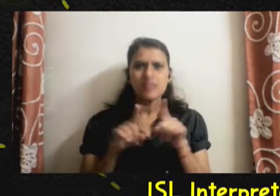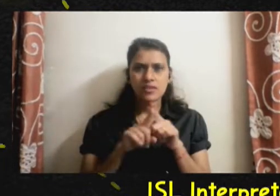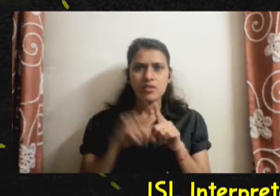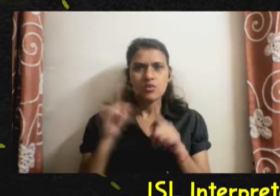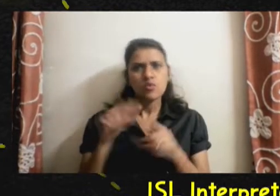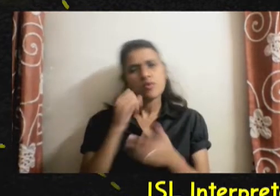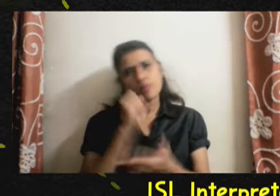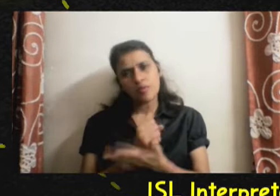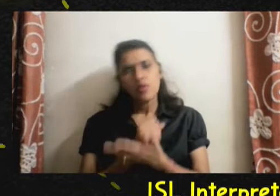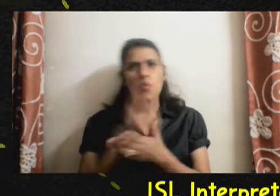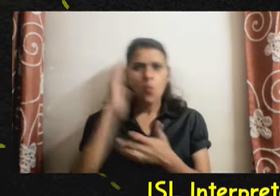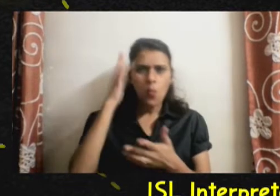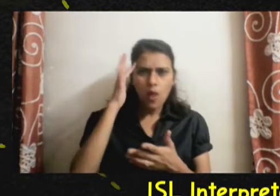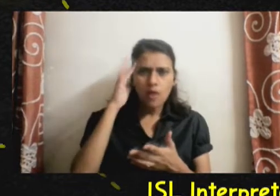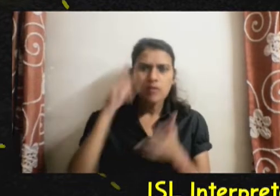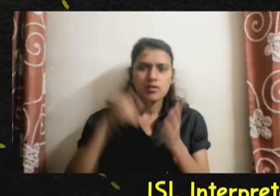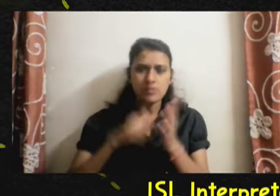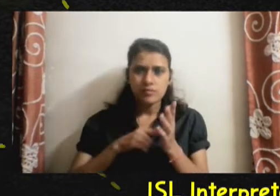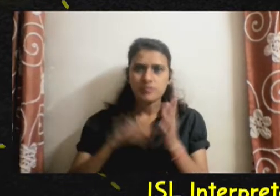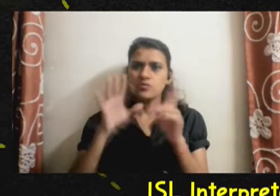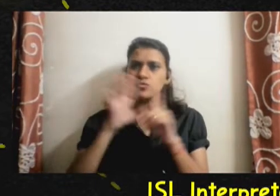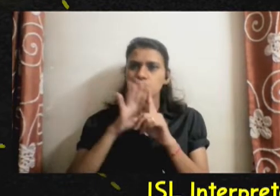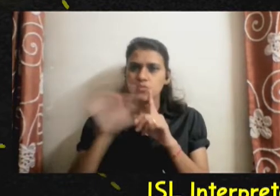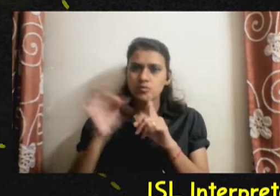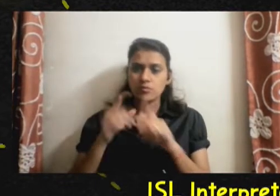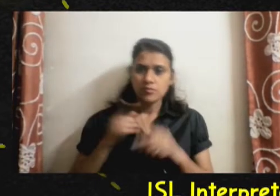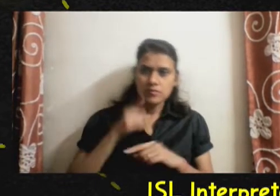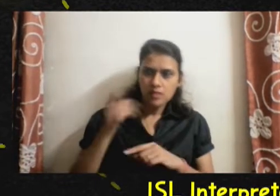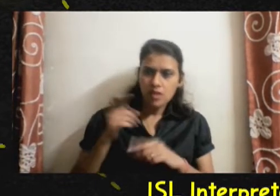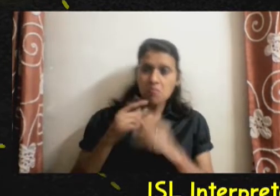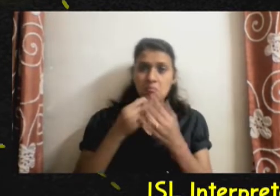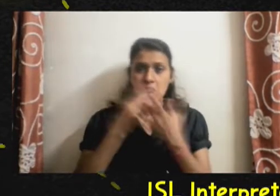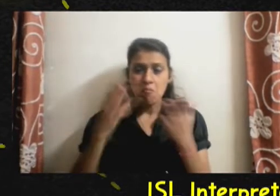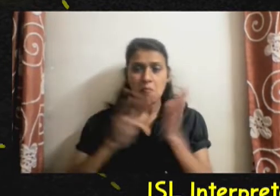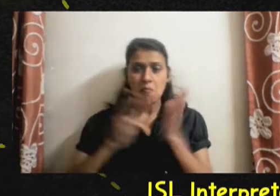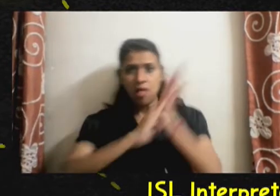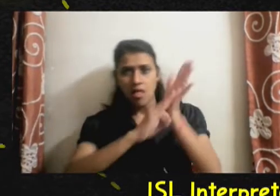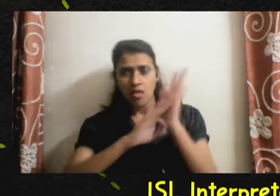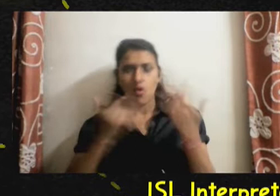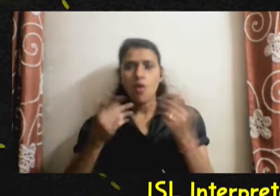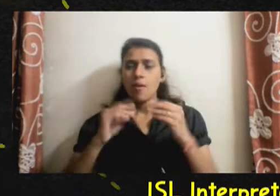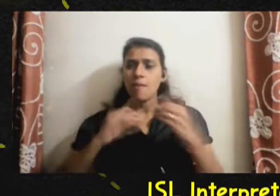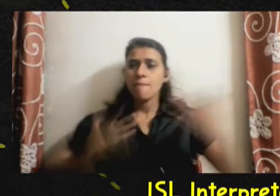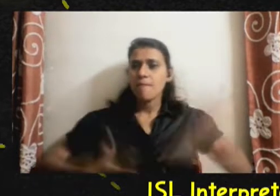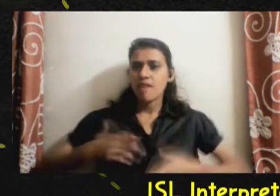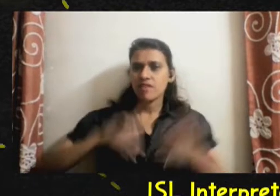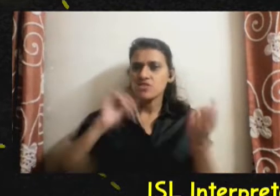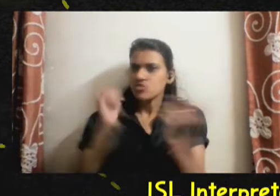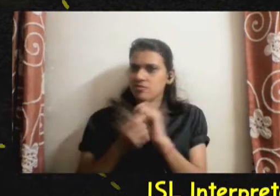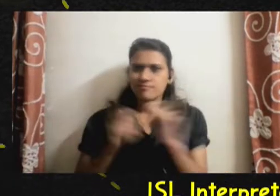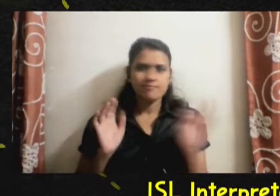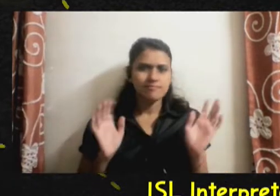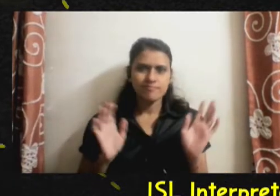fight at times the lonesome battle to be claiming the millions, to be claiming the behavior change. But yeah, I mean, I'd